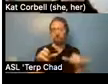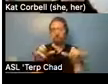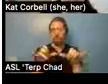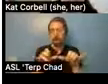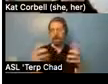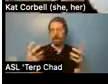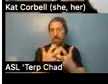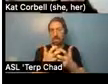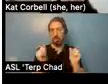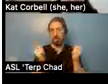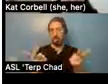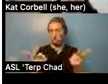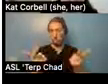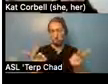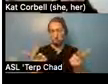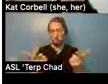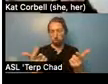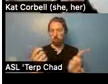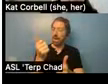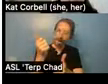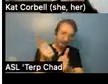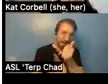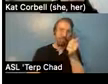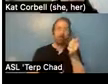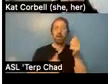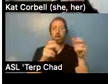previously, where we're all different, even though we are all tenants.